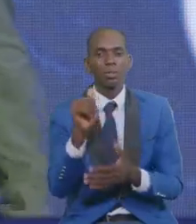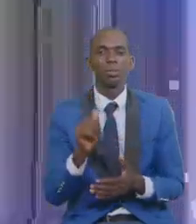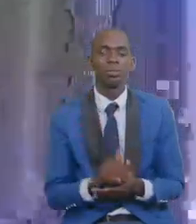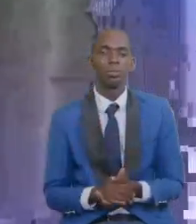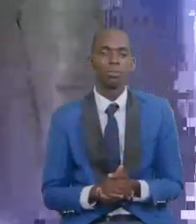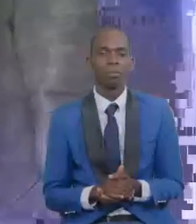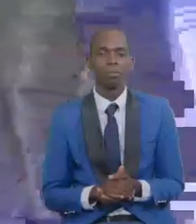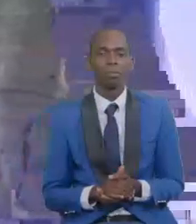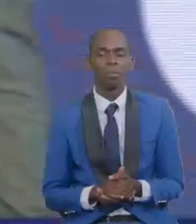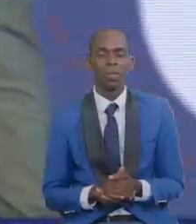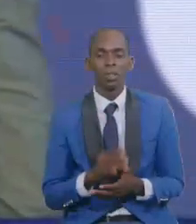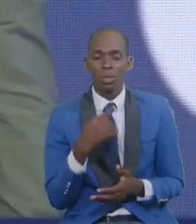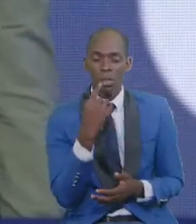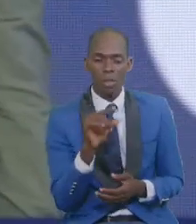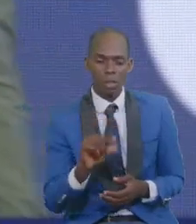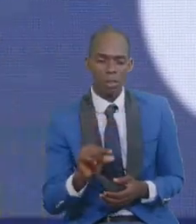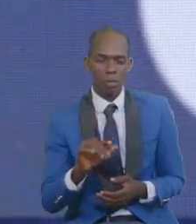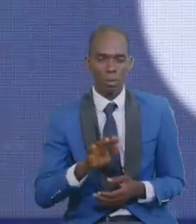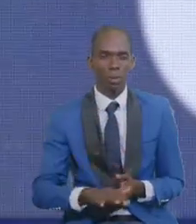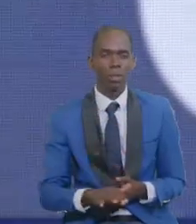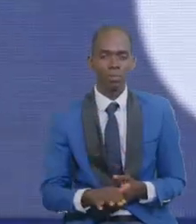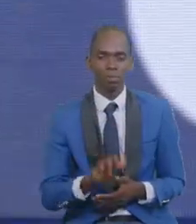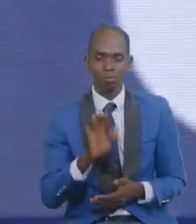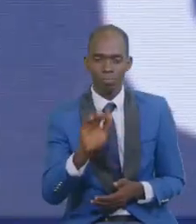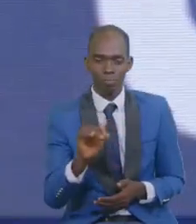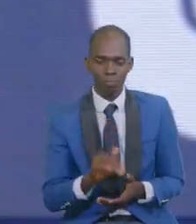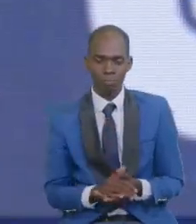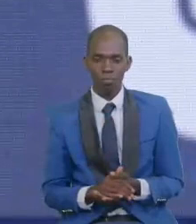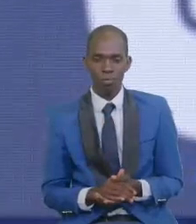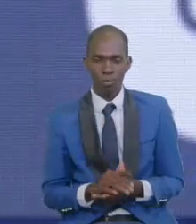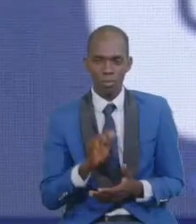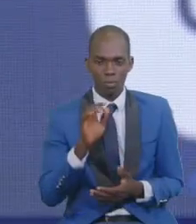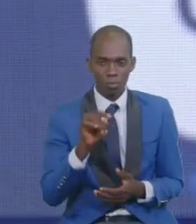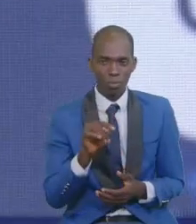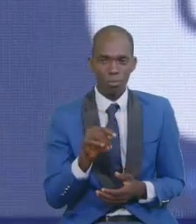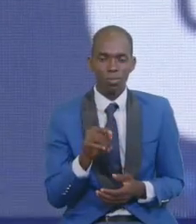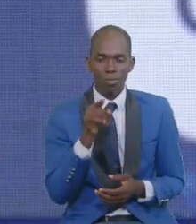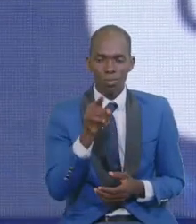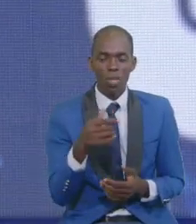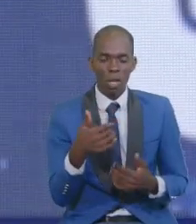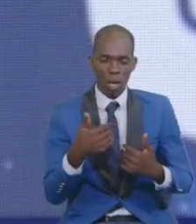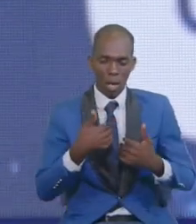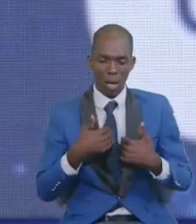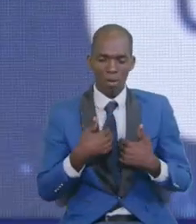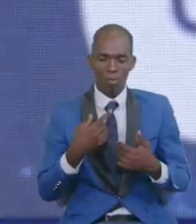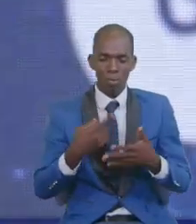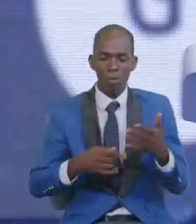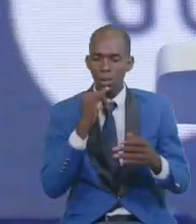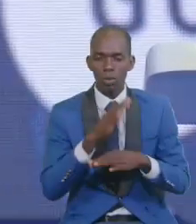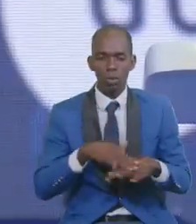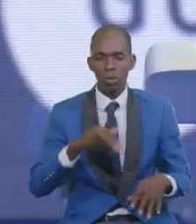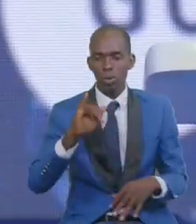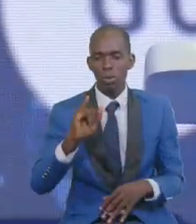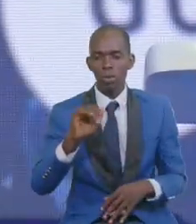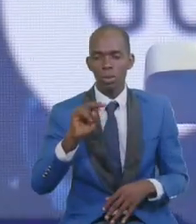You tell a little child, you see, you have intestine. And when you